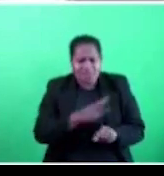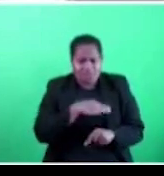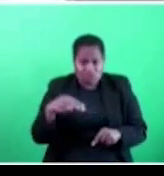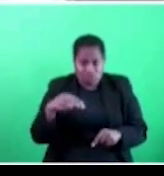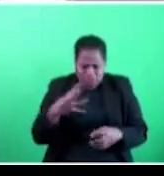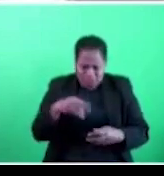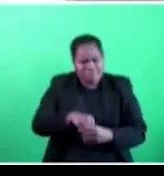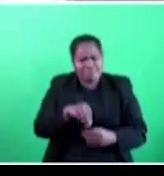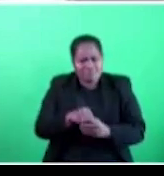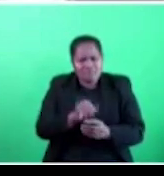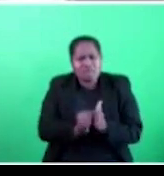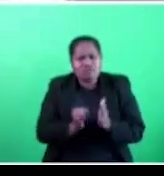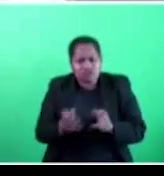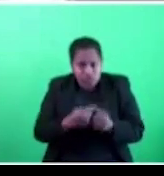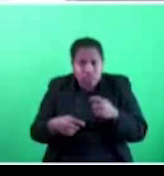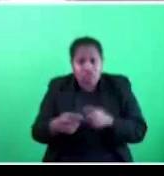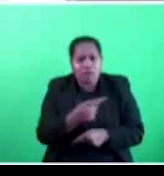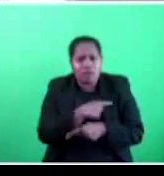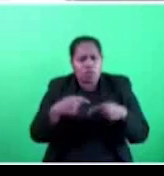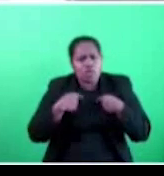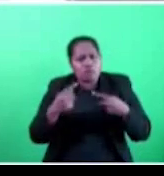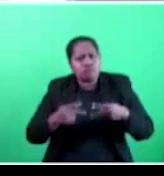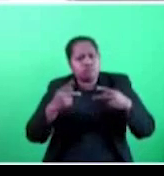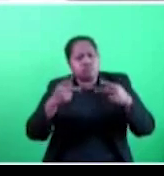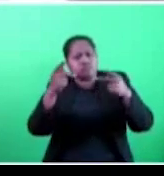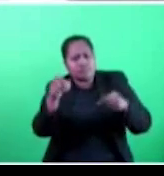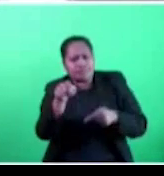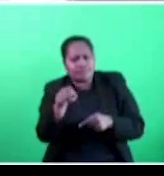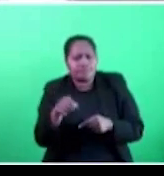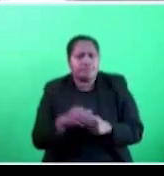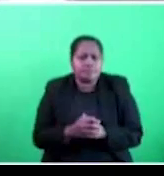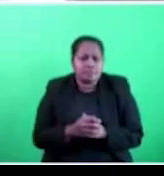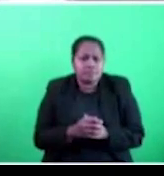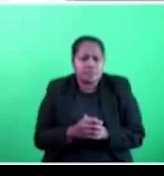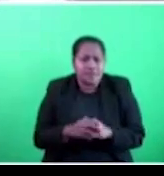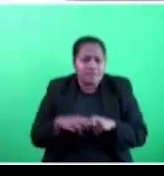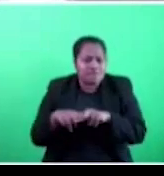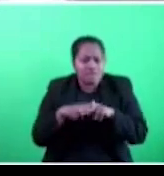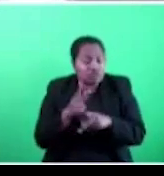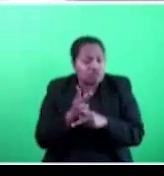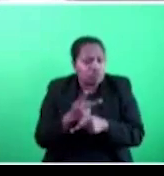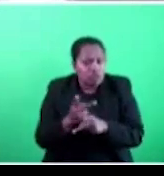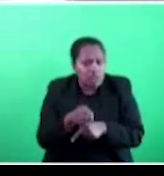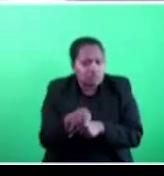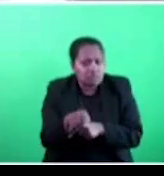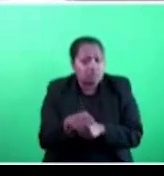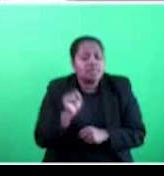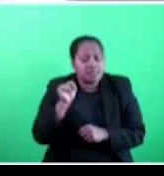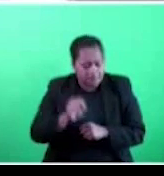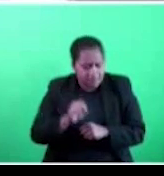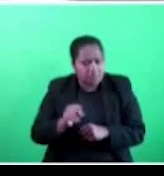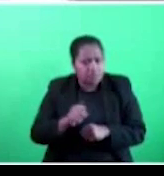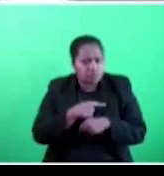trade. We are promoting Fijian products. Obviously, it makes it a lot more attractive for exporters. And indeed, it's of course a lot more attractive